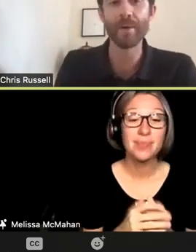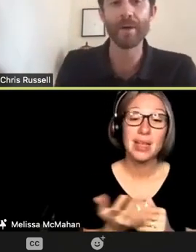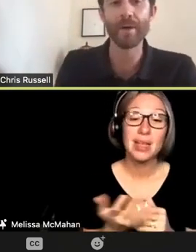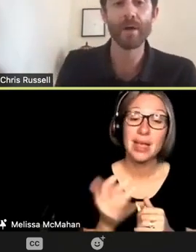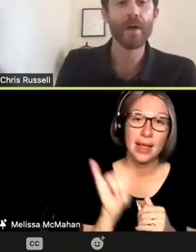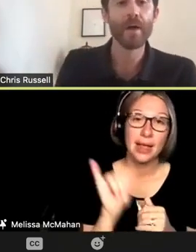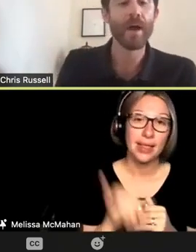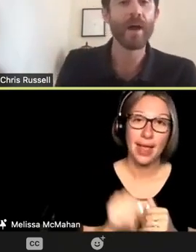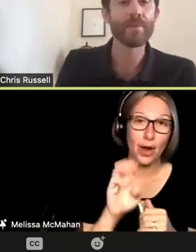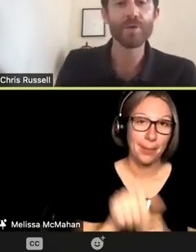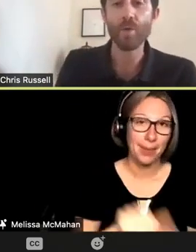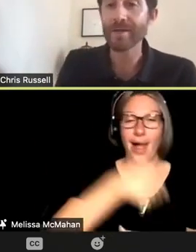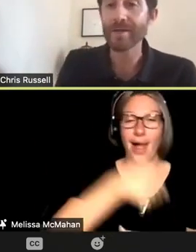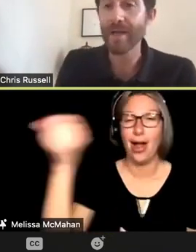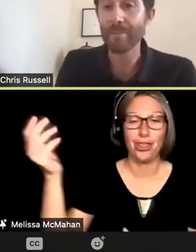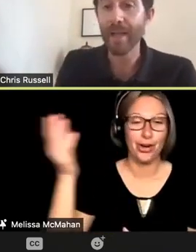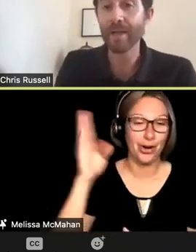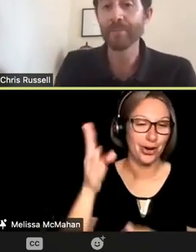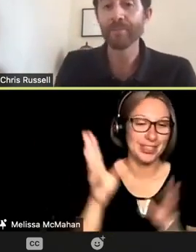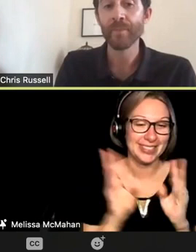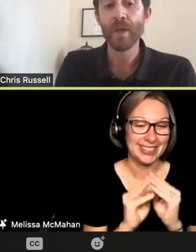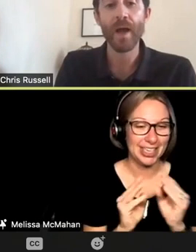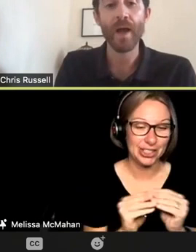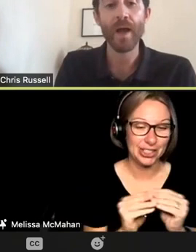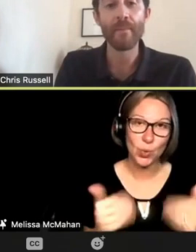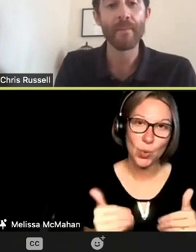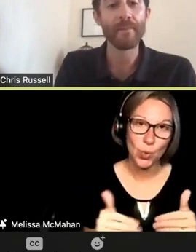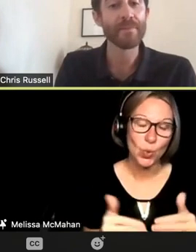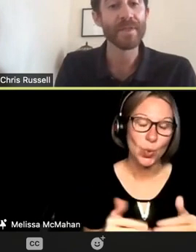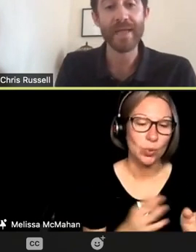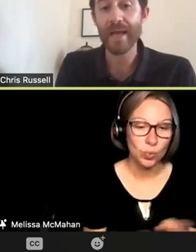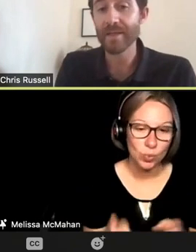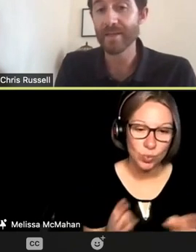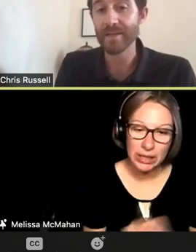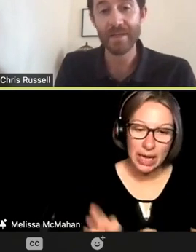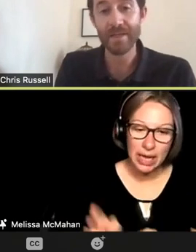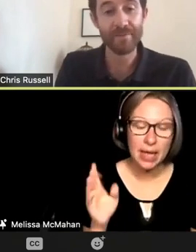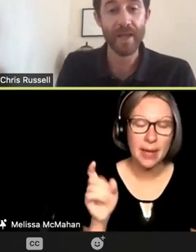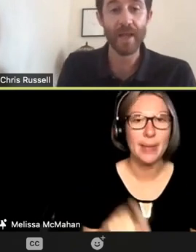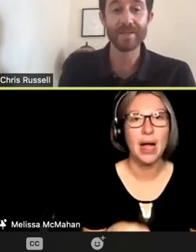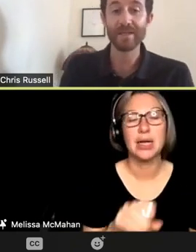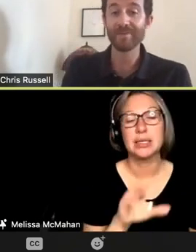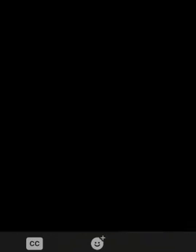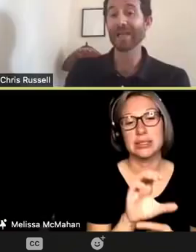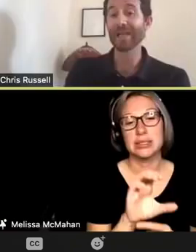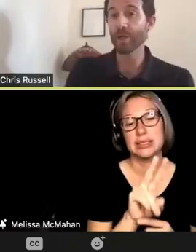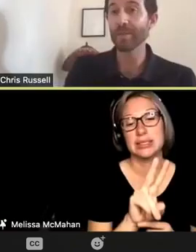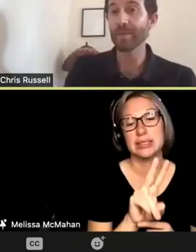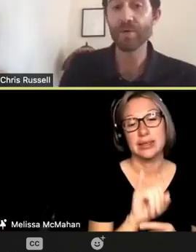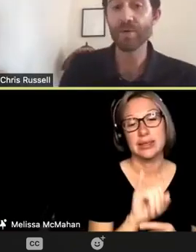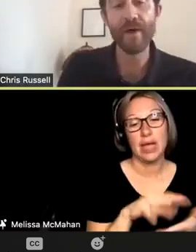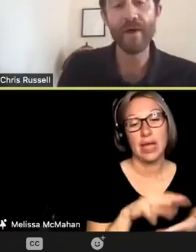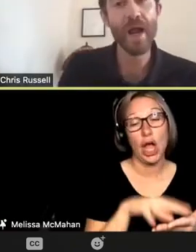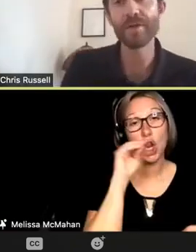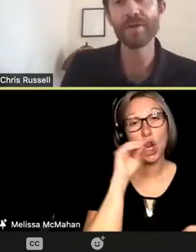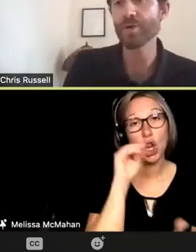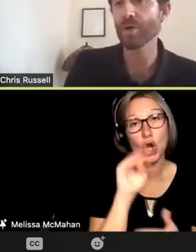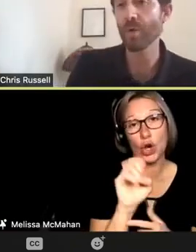whole other webinar. This requires a lot of planning. The CVI learning